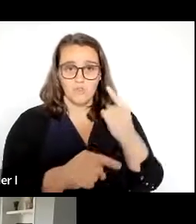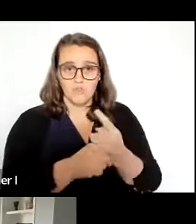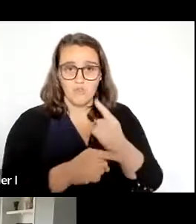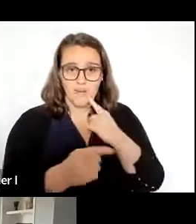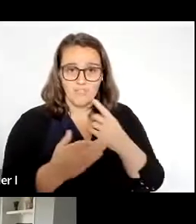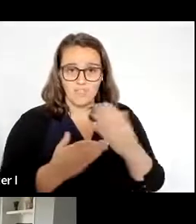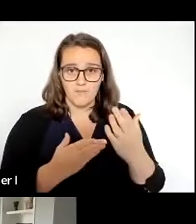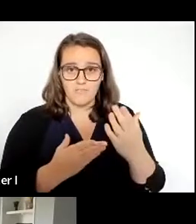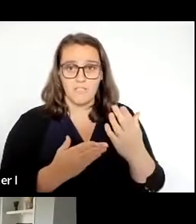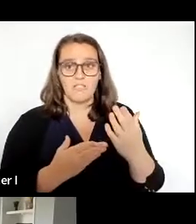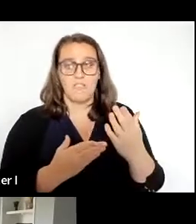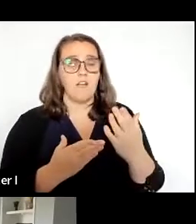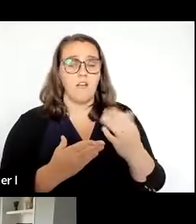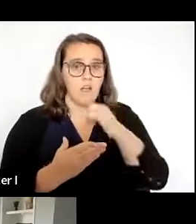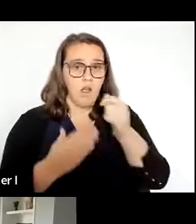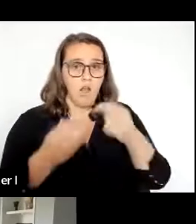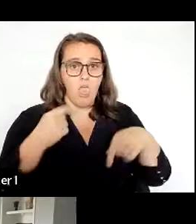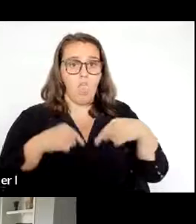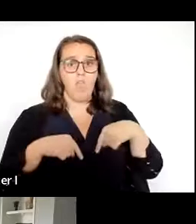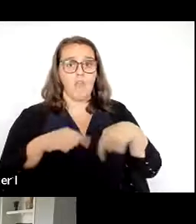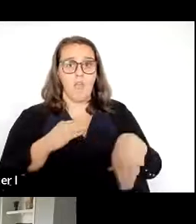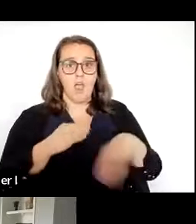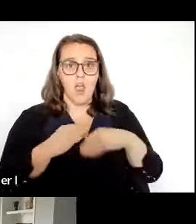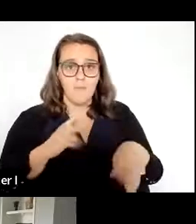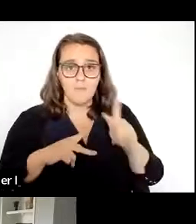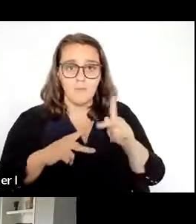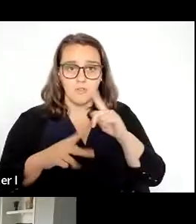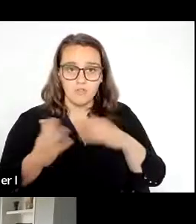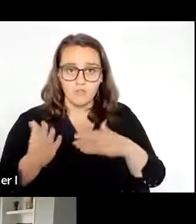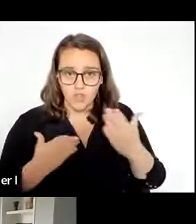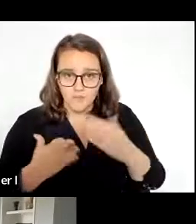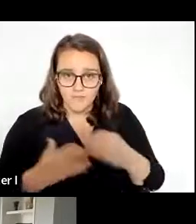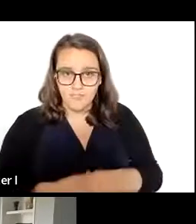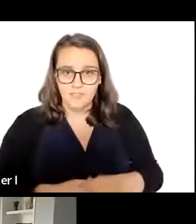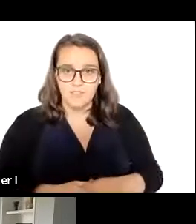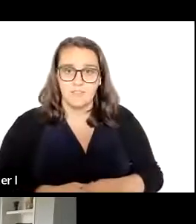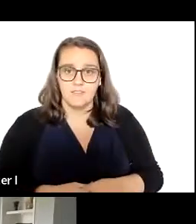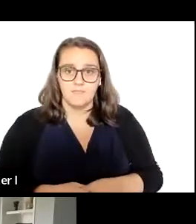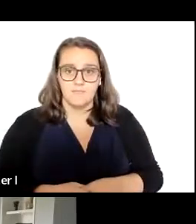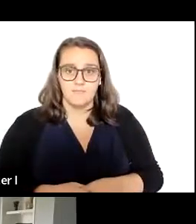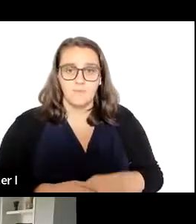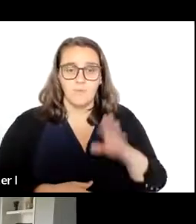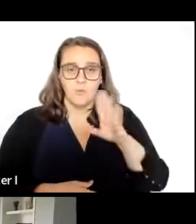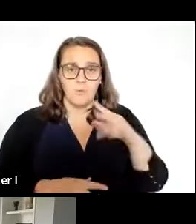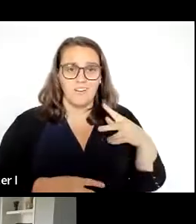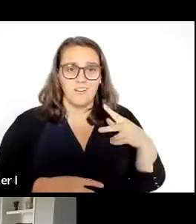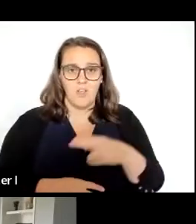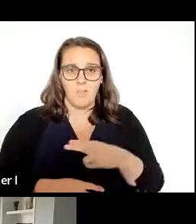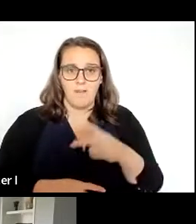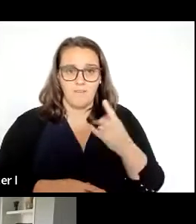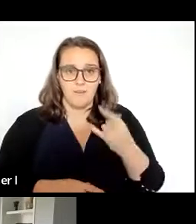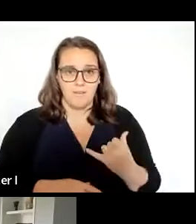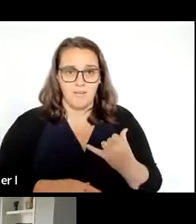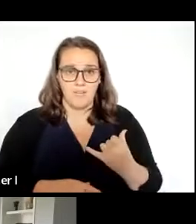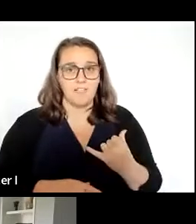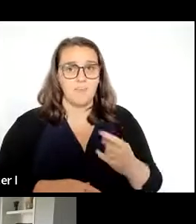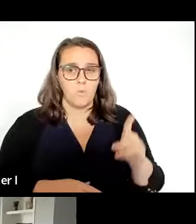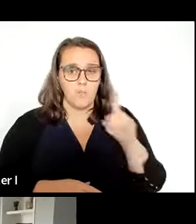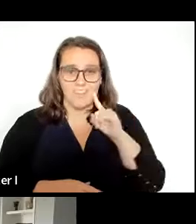to backtrack to add people back into a set of services we may cut them off from today. And so with that, I